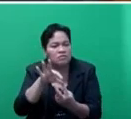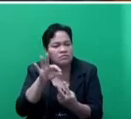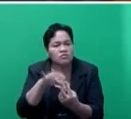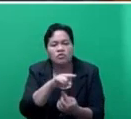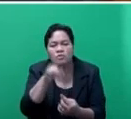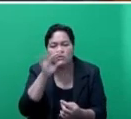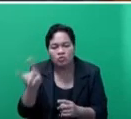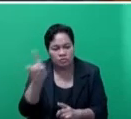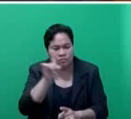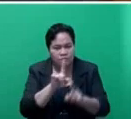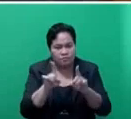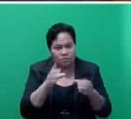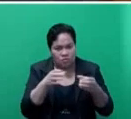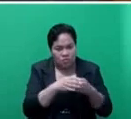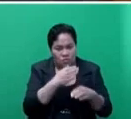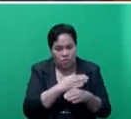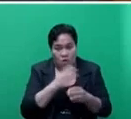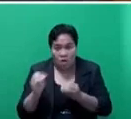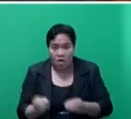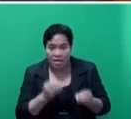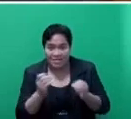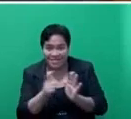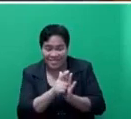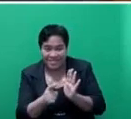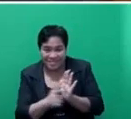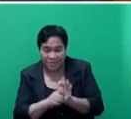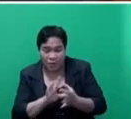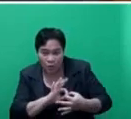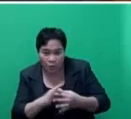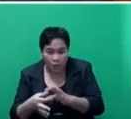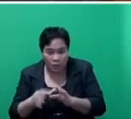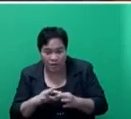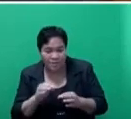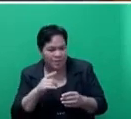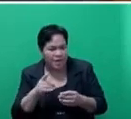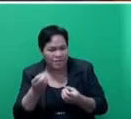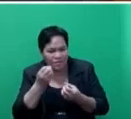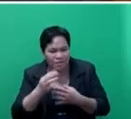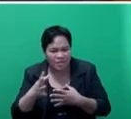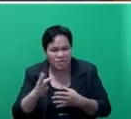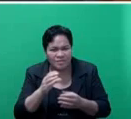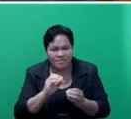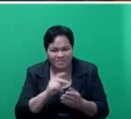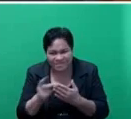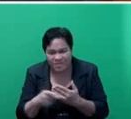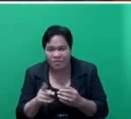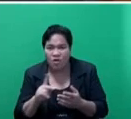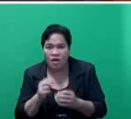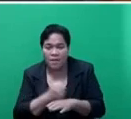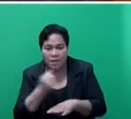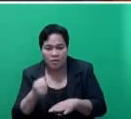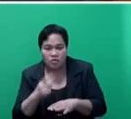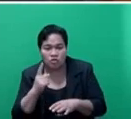office, organizing legislatures, coordinating the formation and activities of governments, recruiting and linking leaders and